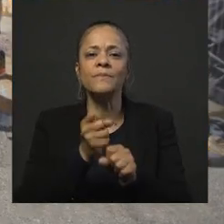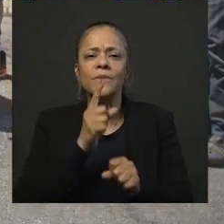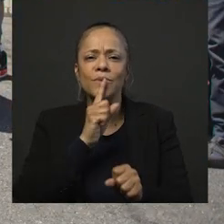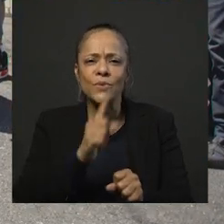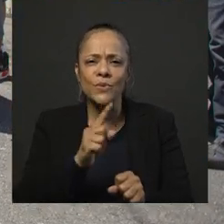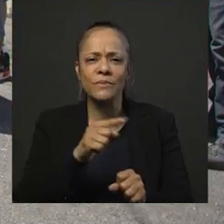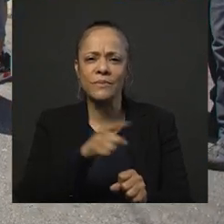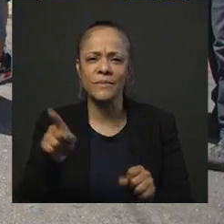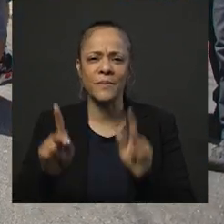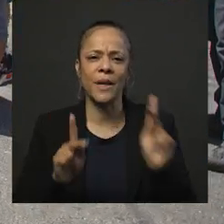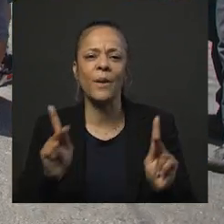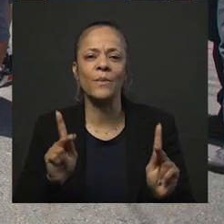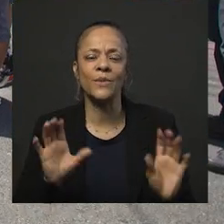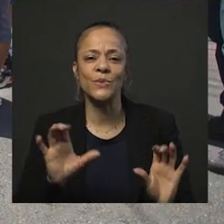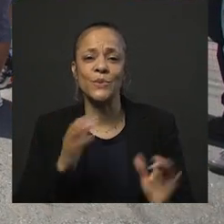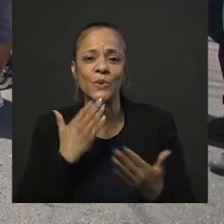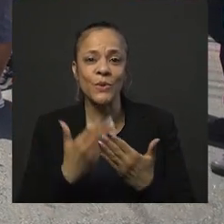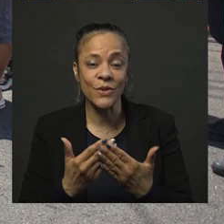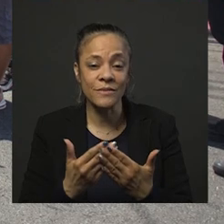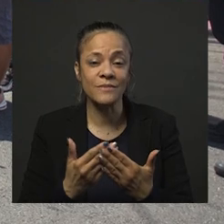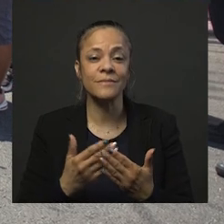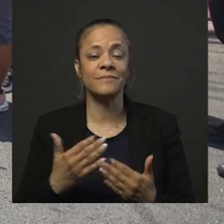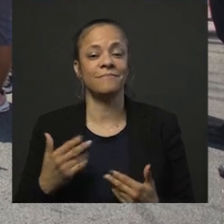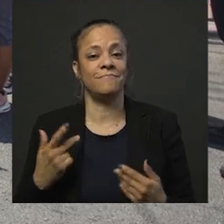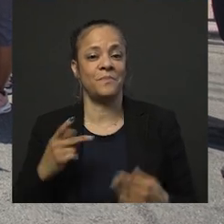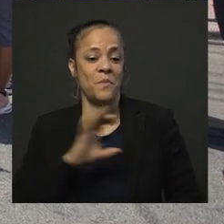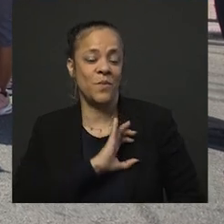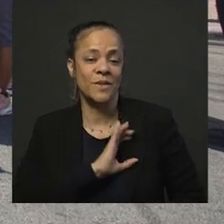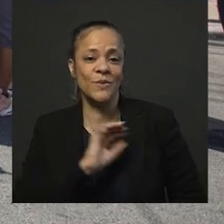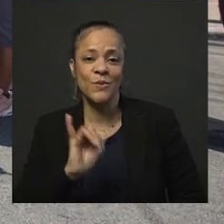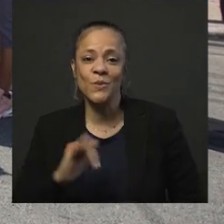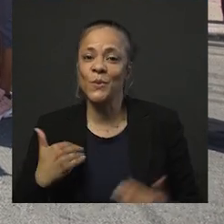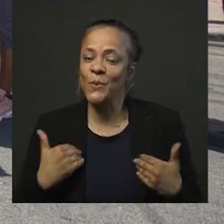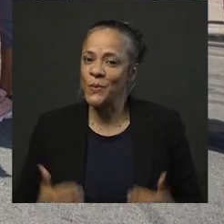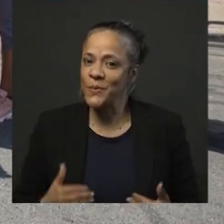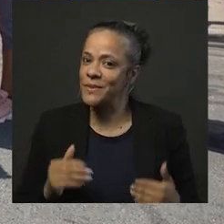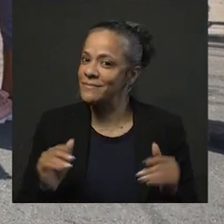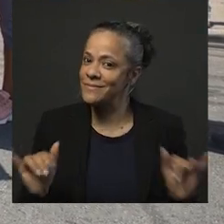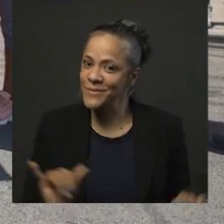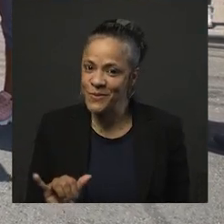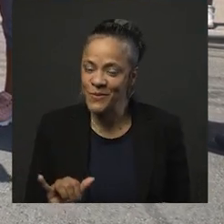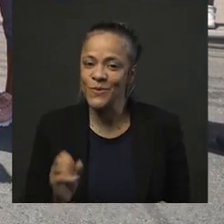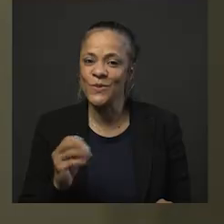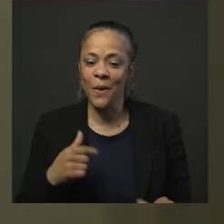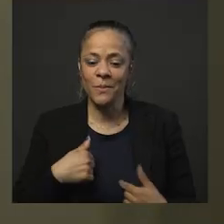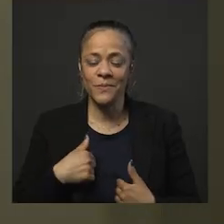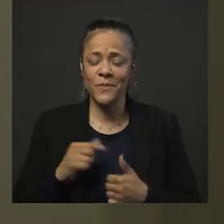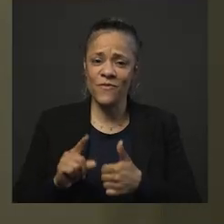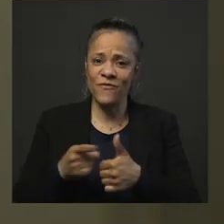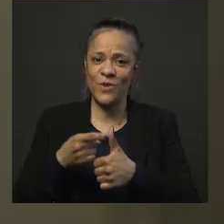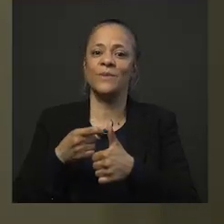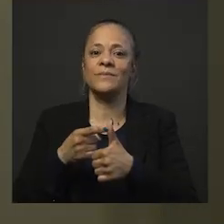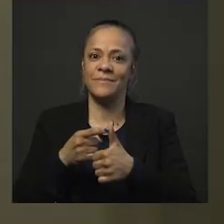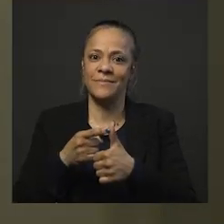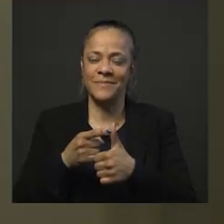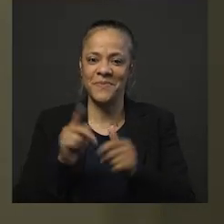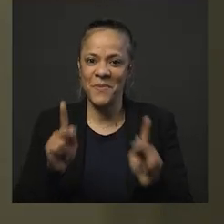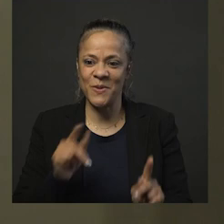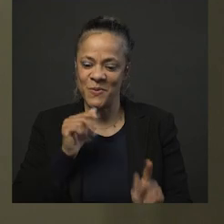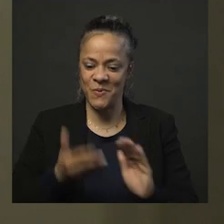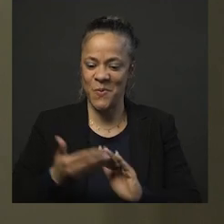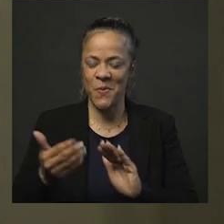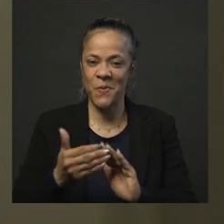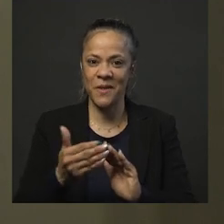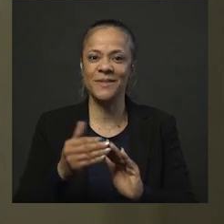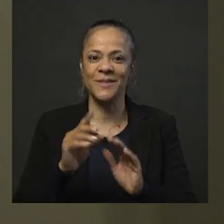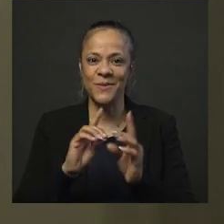arrests, we are out there to make sure everybody is good and that police officers are human beings just like everyone else. And with me being the first